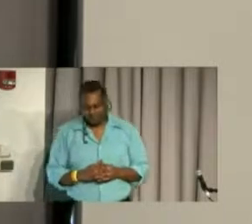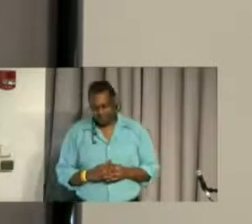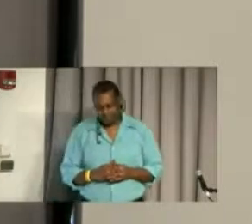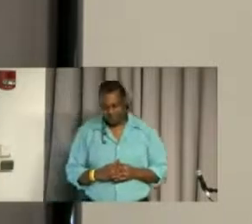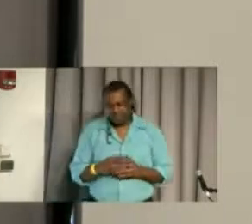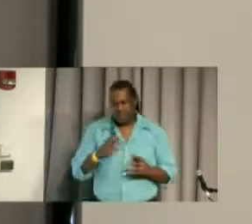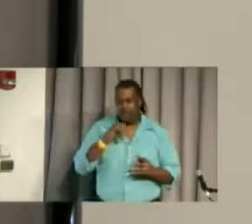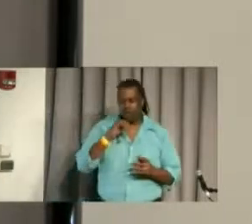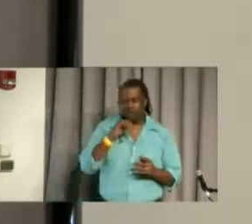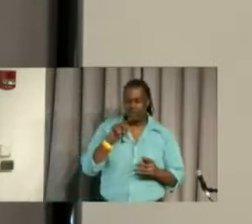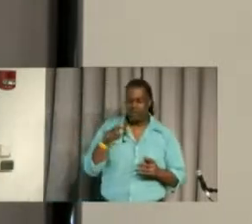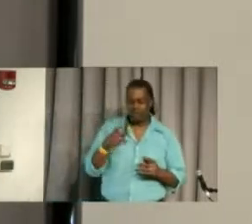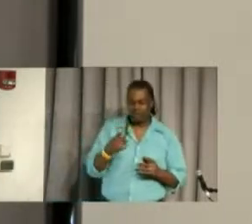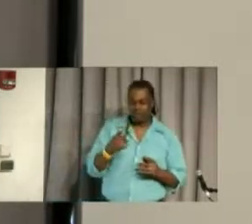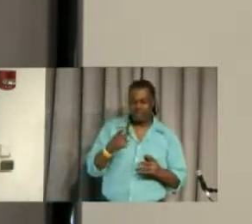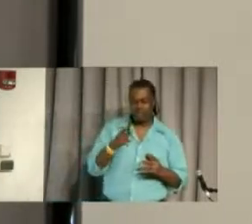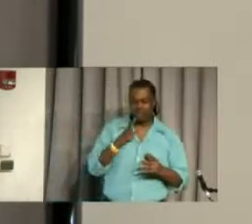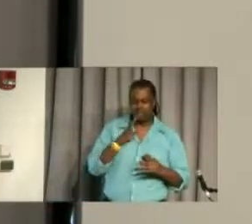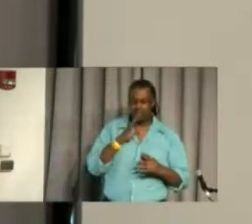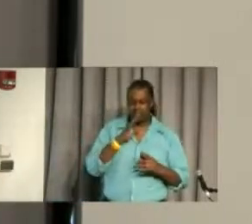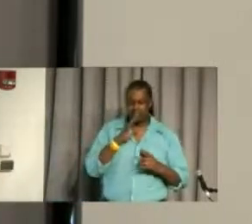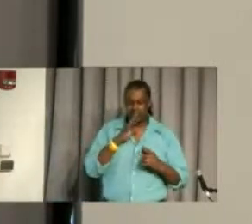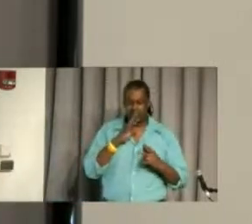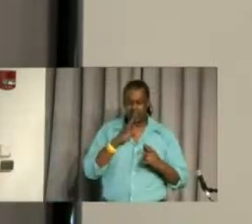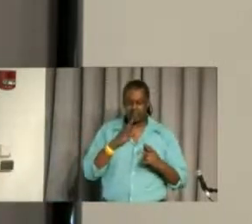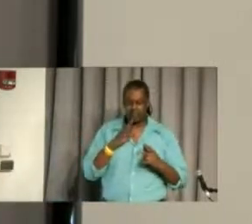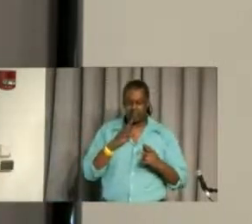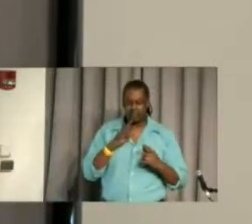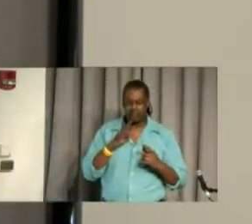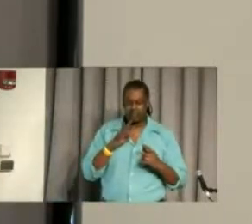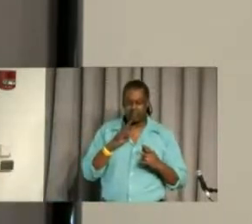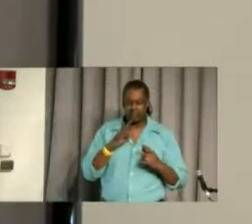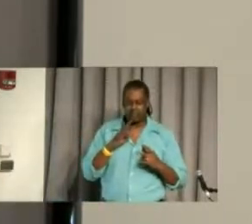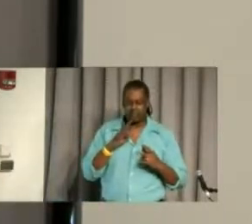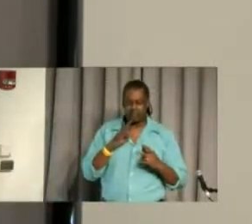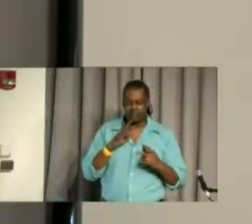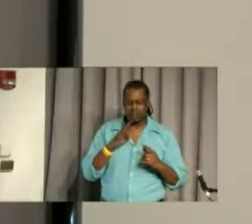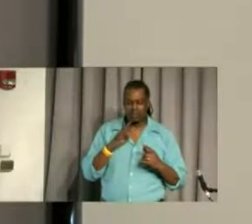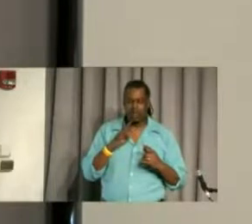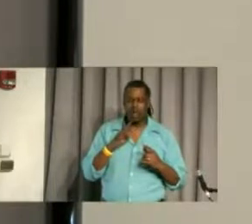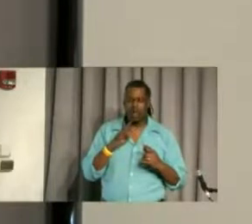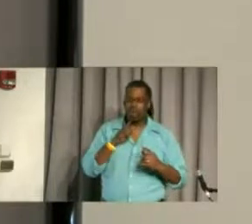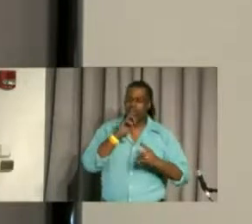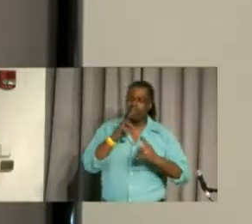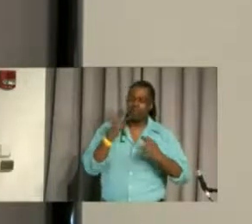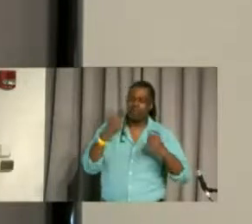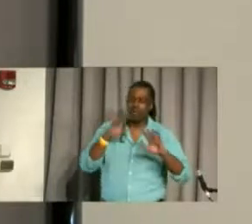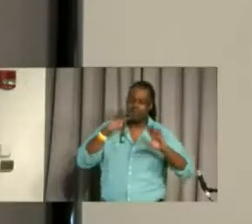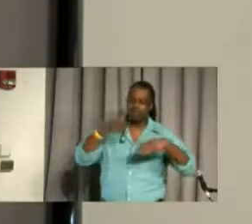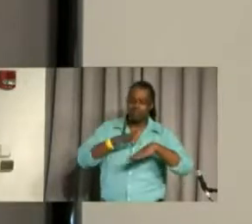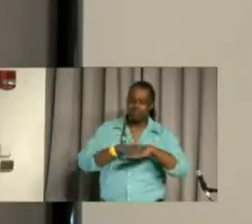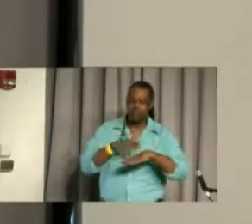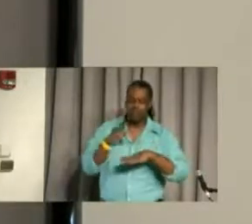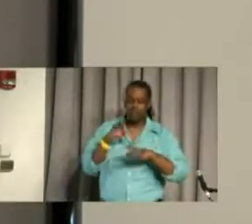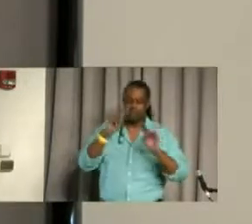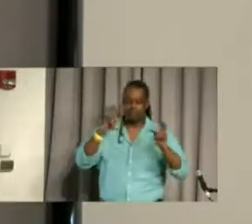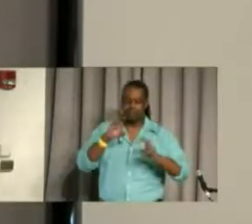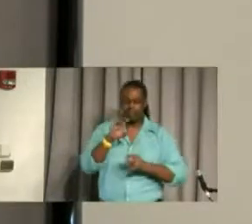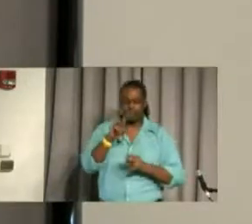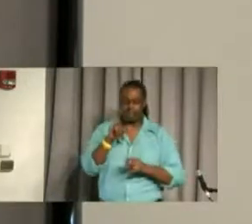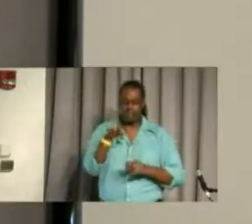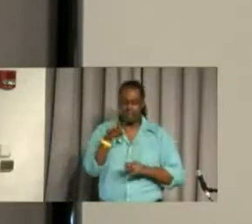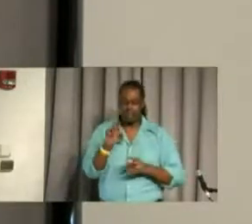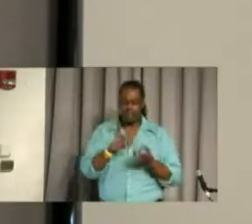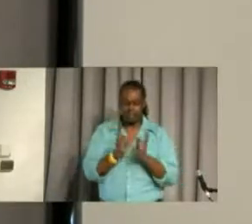just more in respect of climate change than environmental racism? I think with